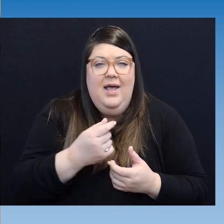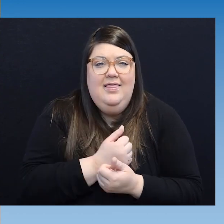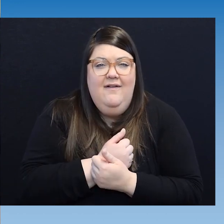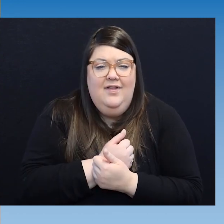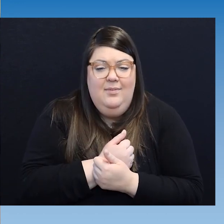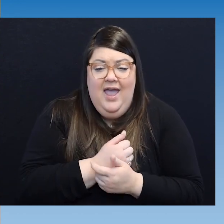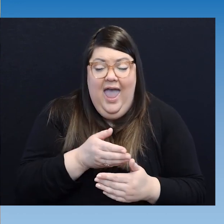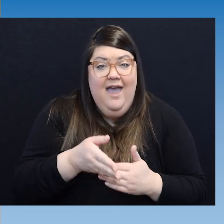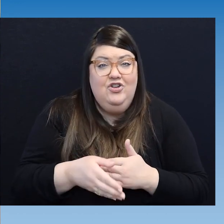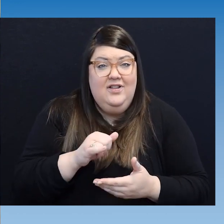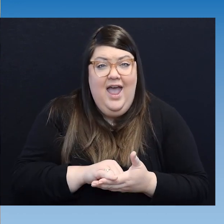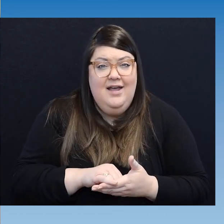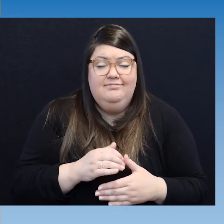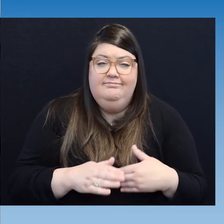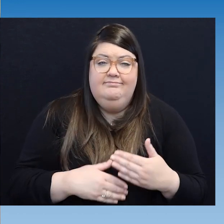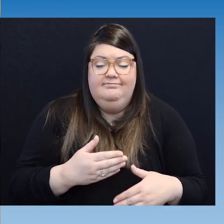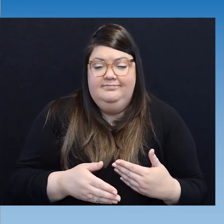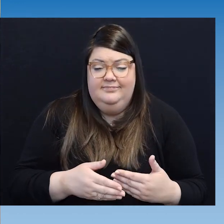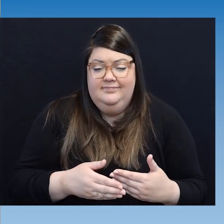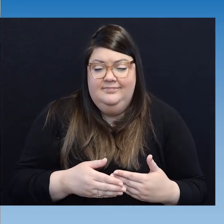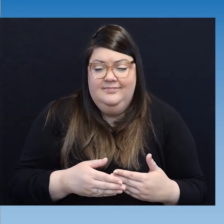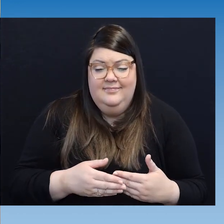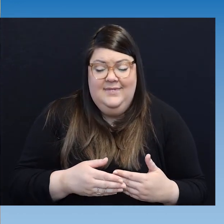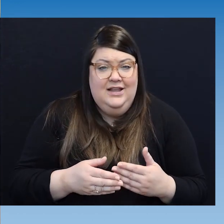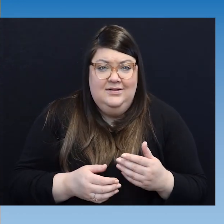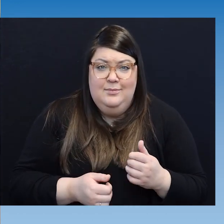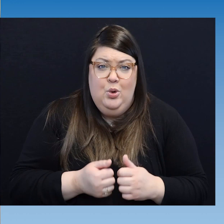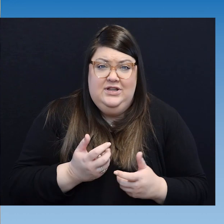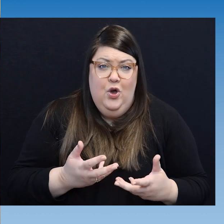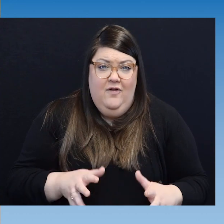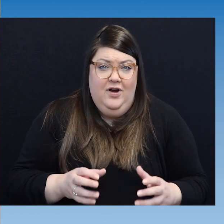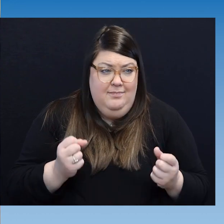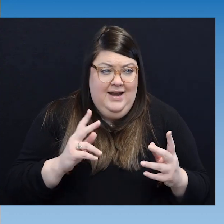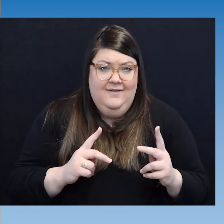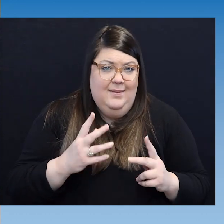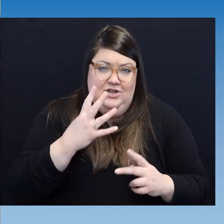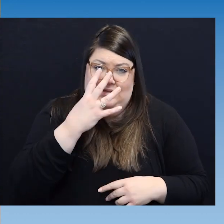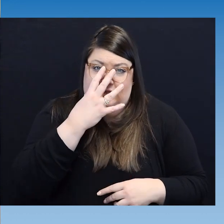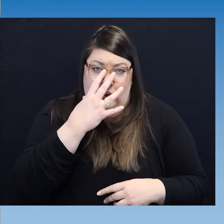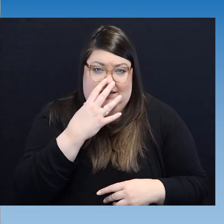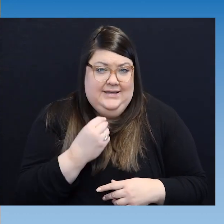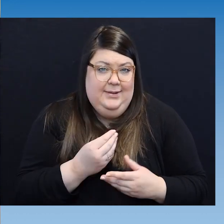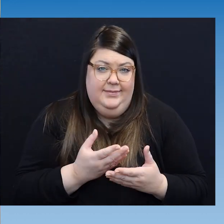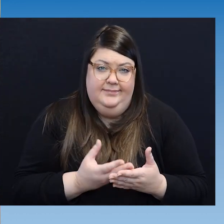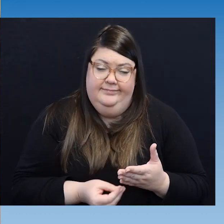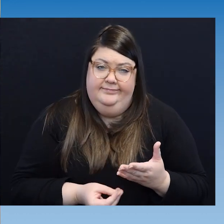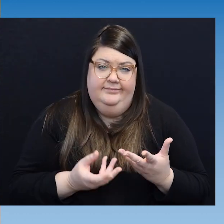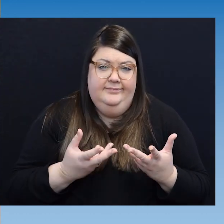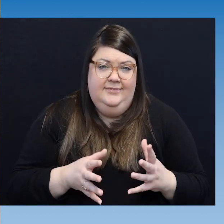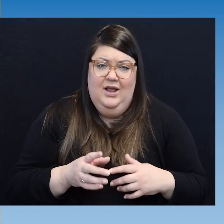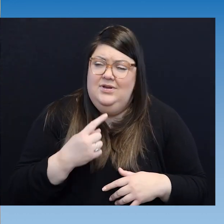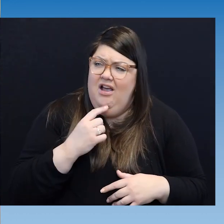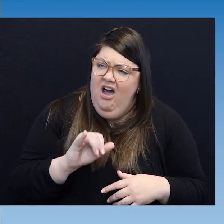just like, after that, it's just like, it's mainly over. I see a lot of them just go to sleep, you know, and I'm like, wow, they